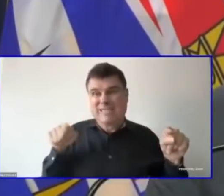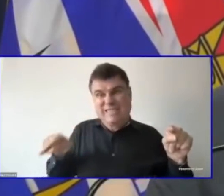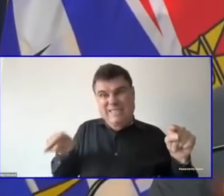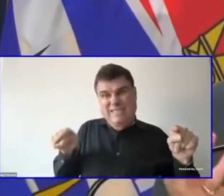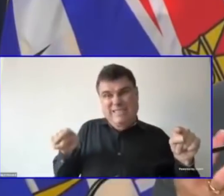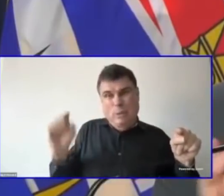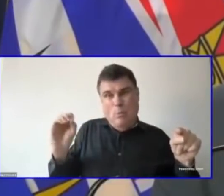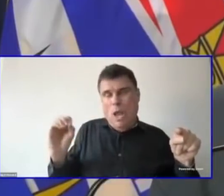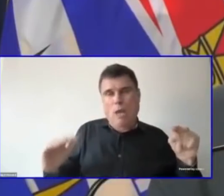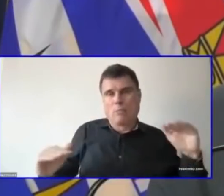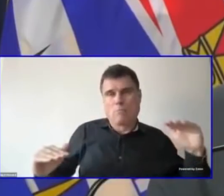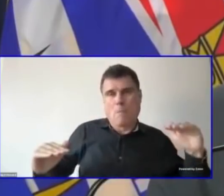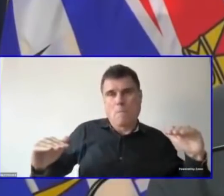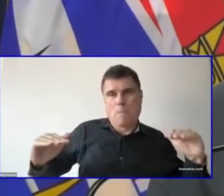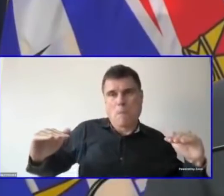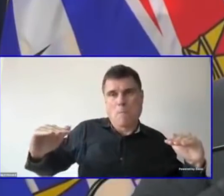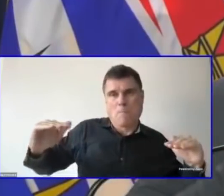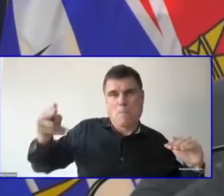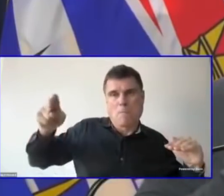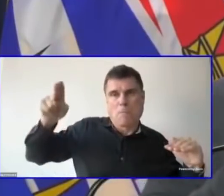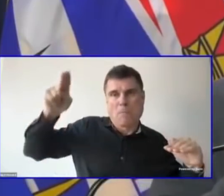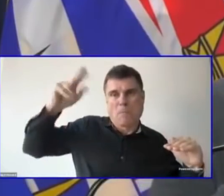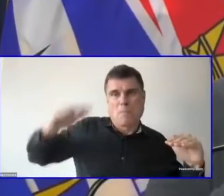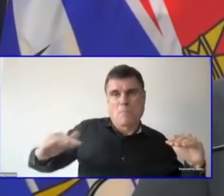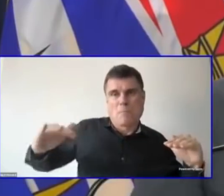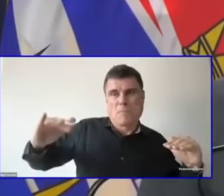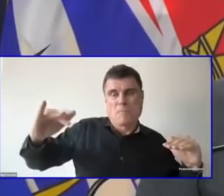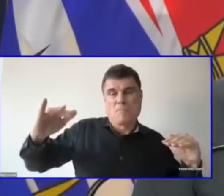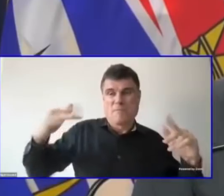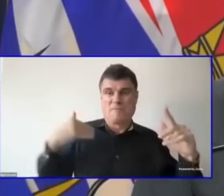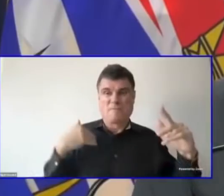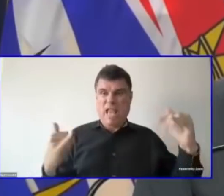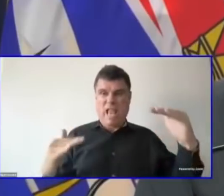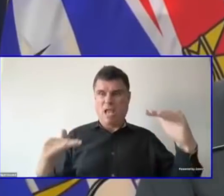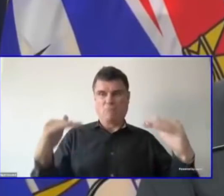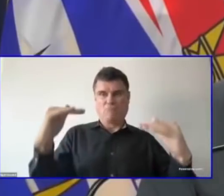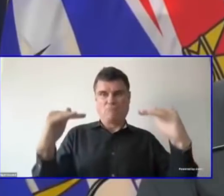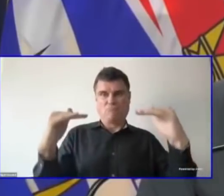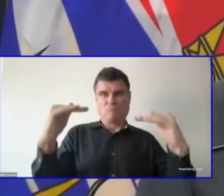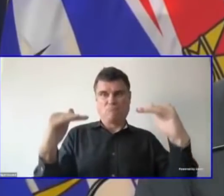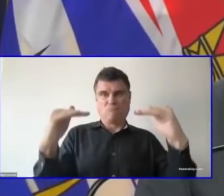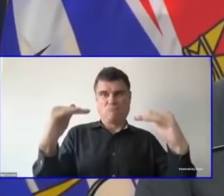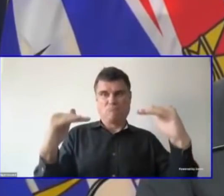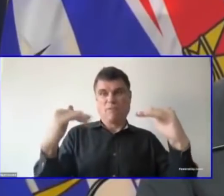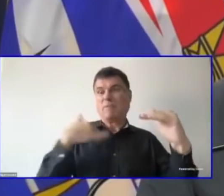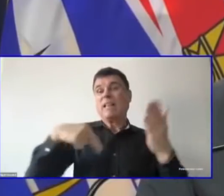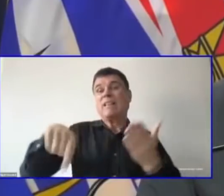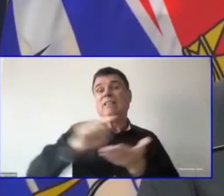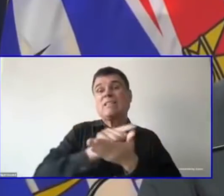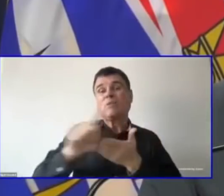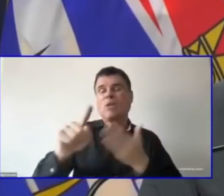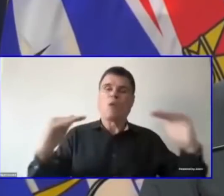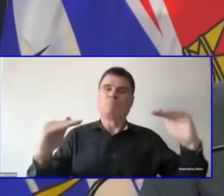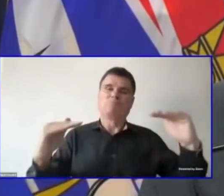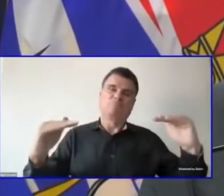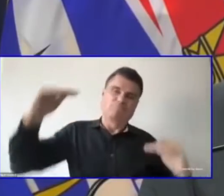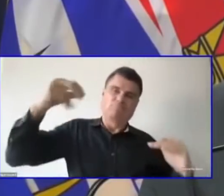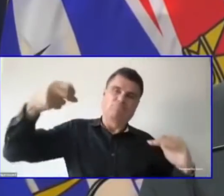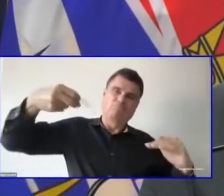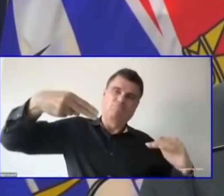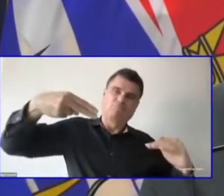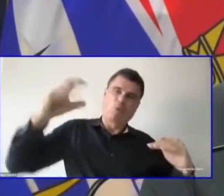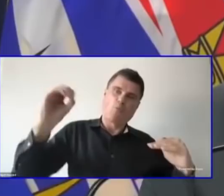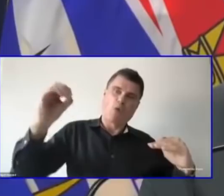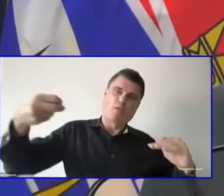strain this week. So that's what we're seeing. So people who get a positive PCR test, they're notified right away. That's what